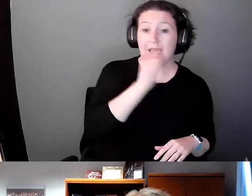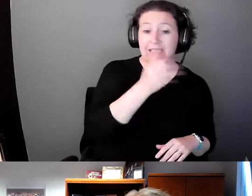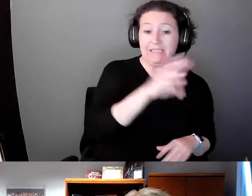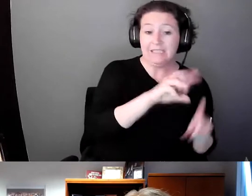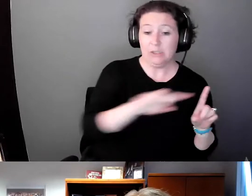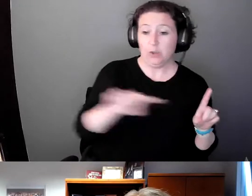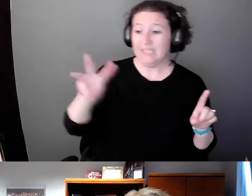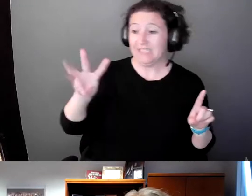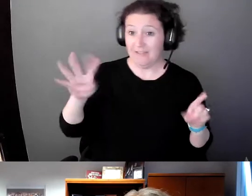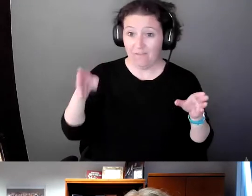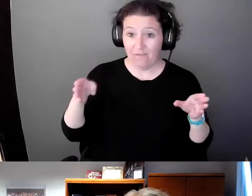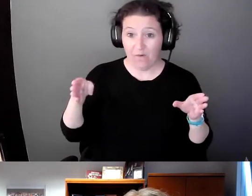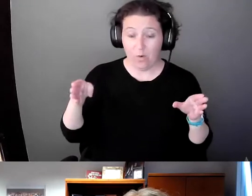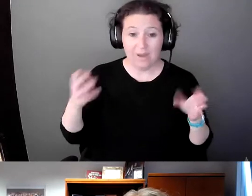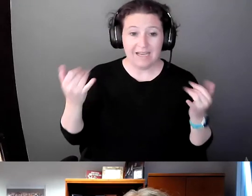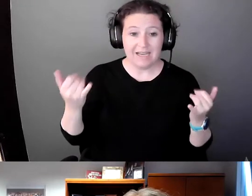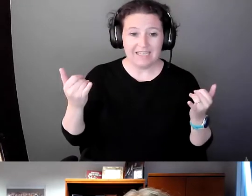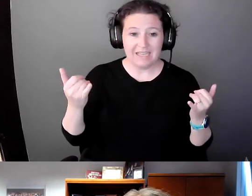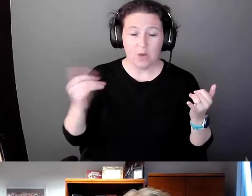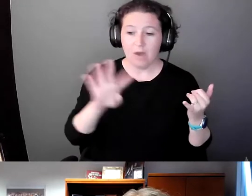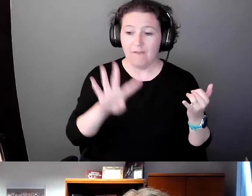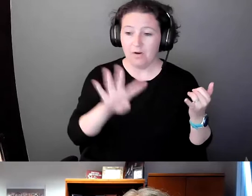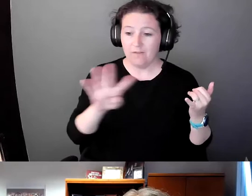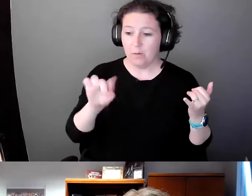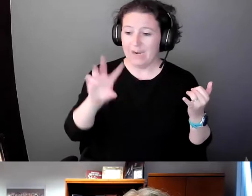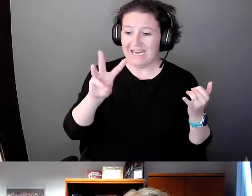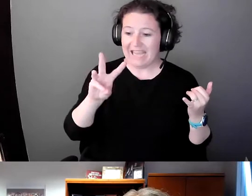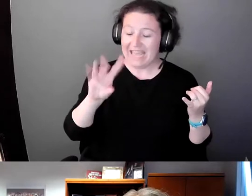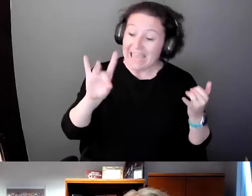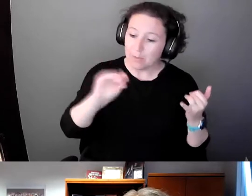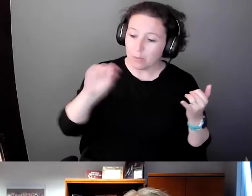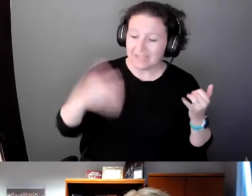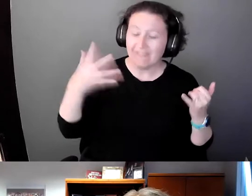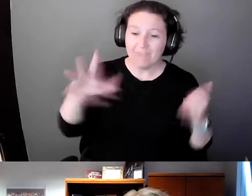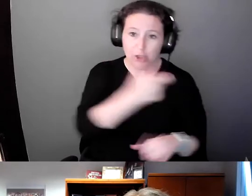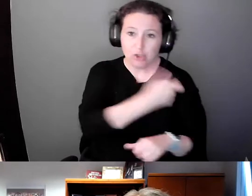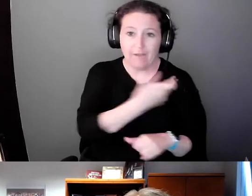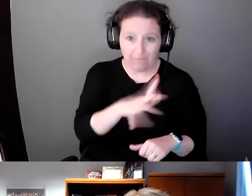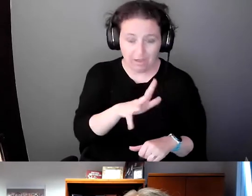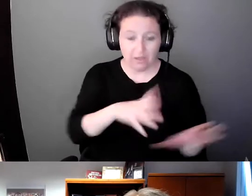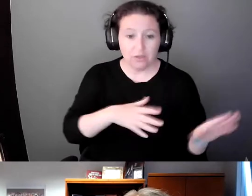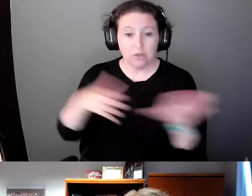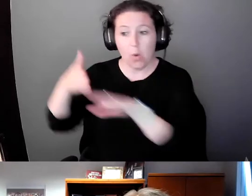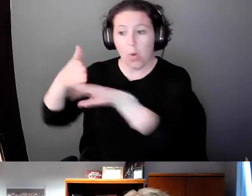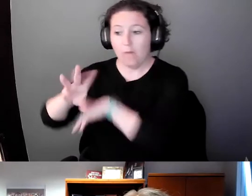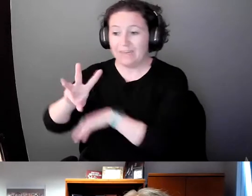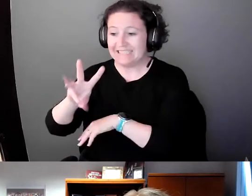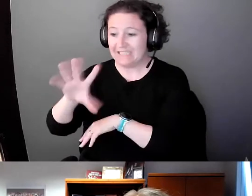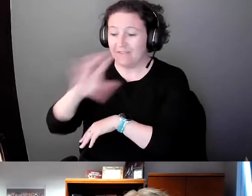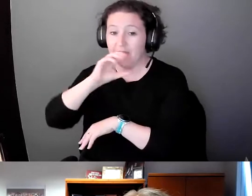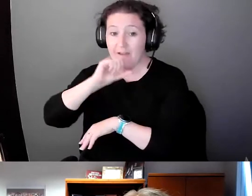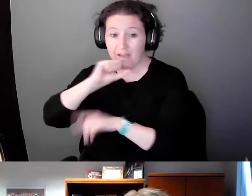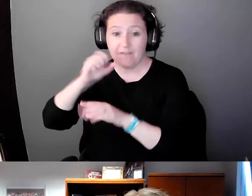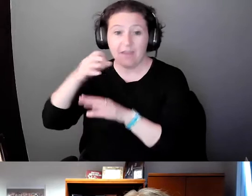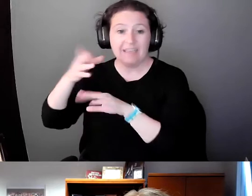we're currently at 44.8%, and over 65 is 76%, so that's really